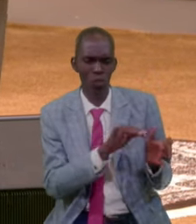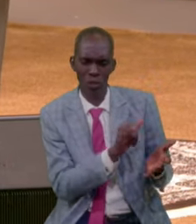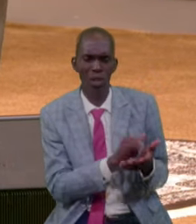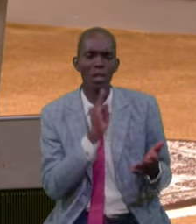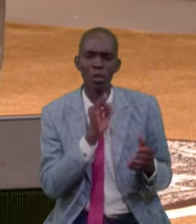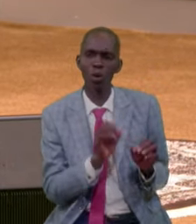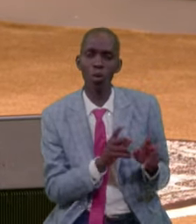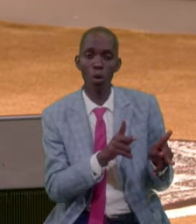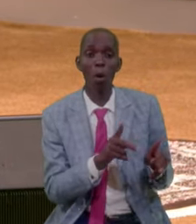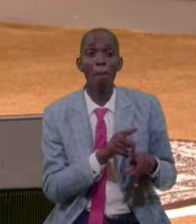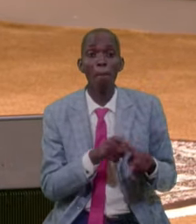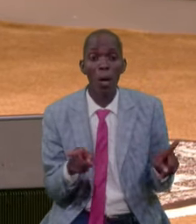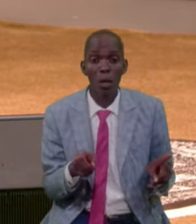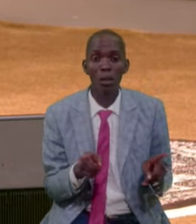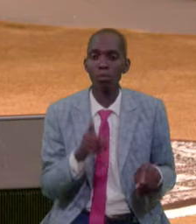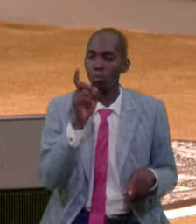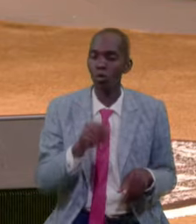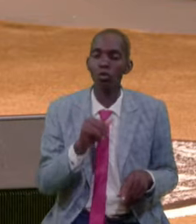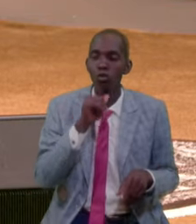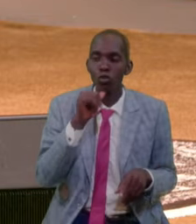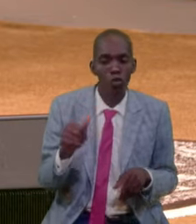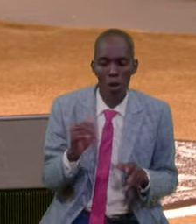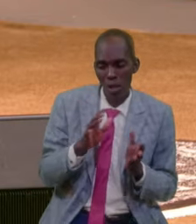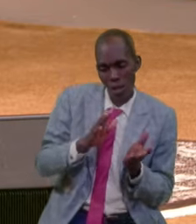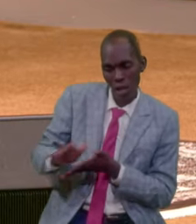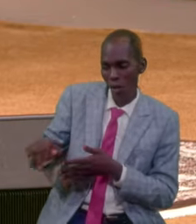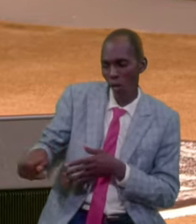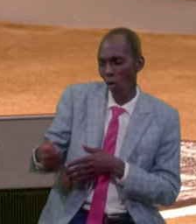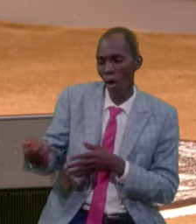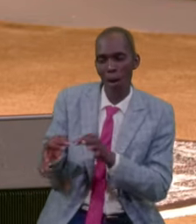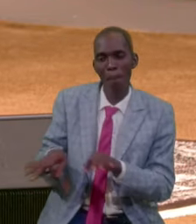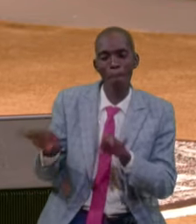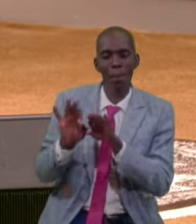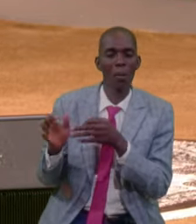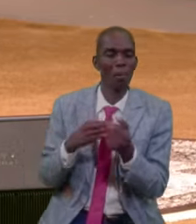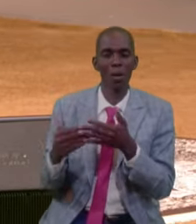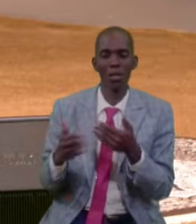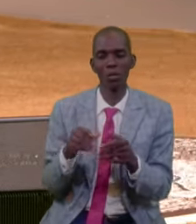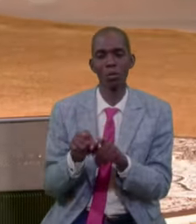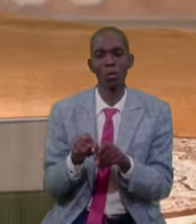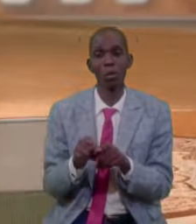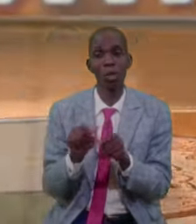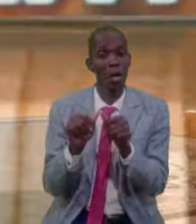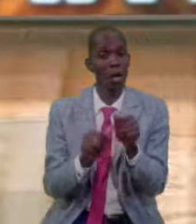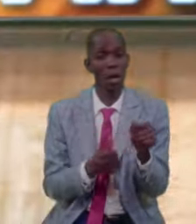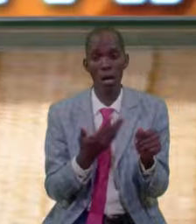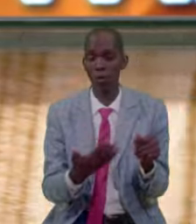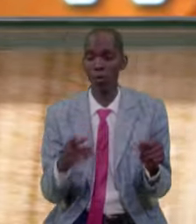you shouldn't have left the other undone. Everything you do in